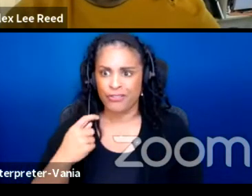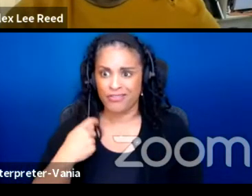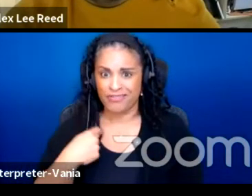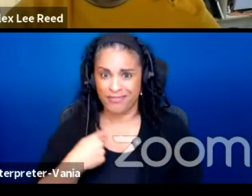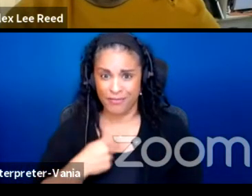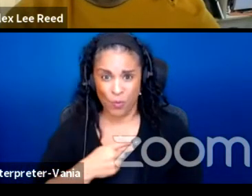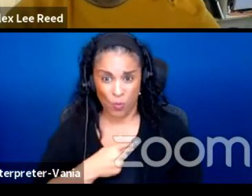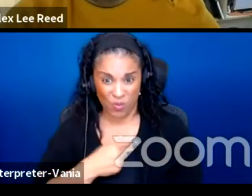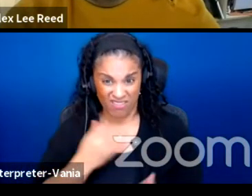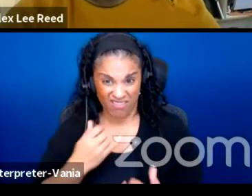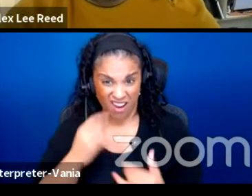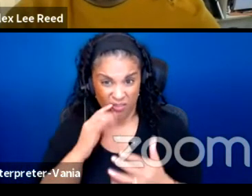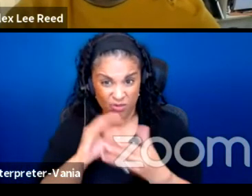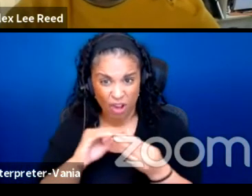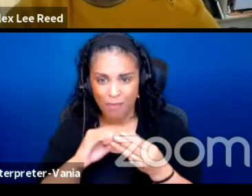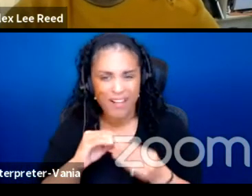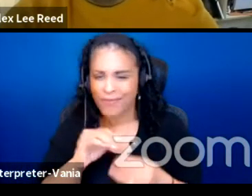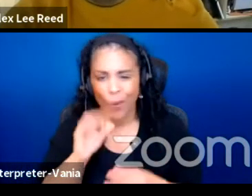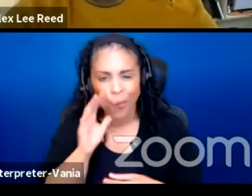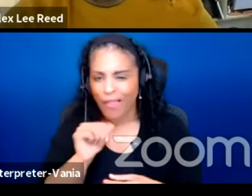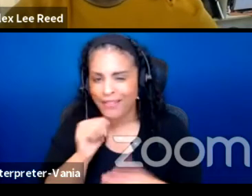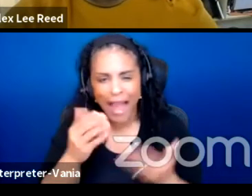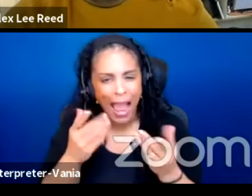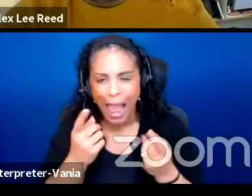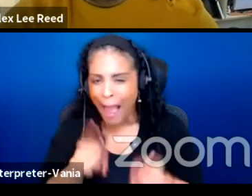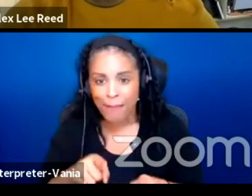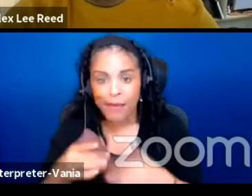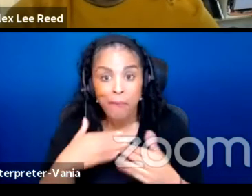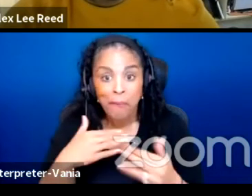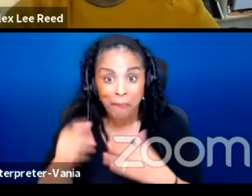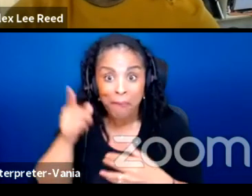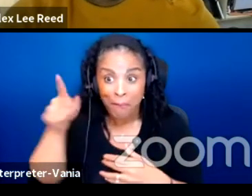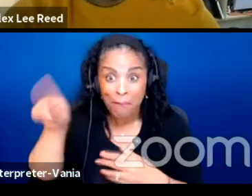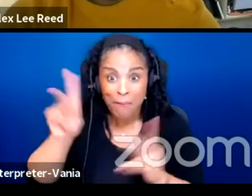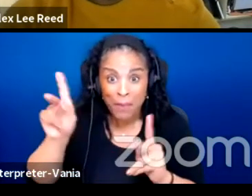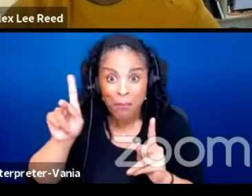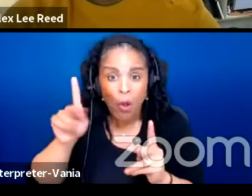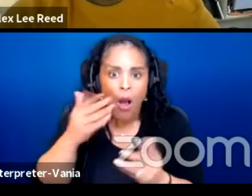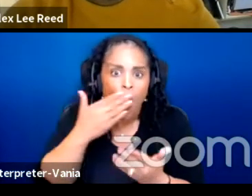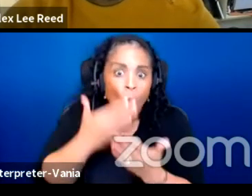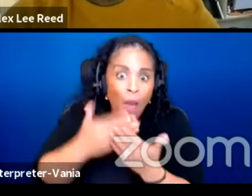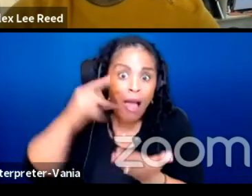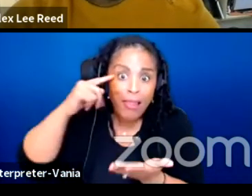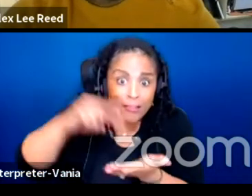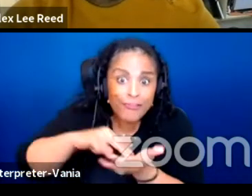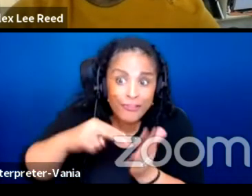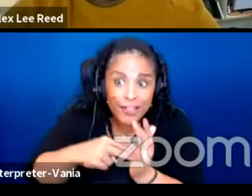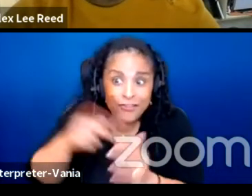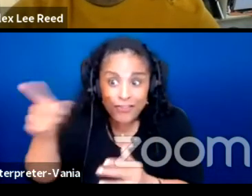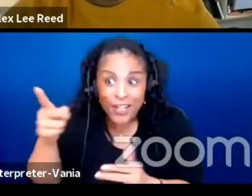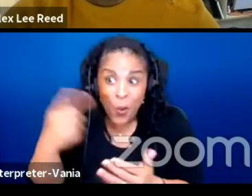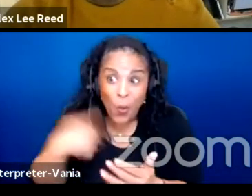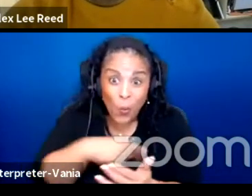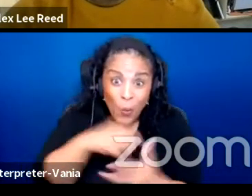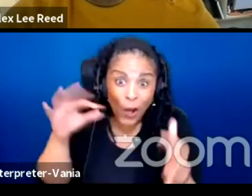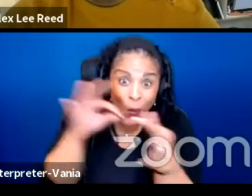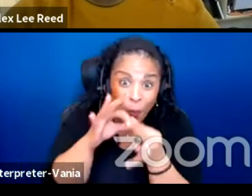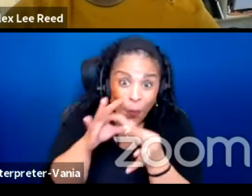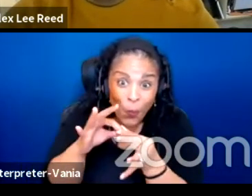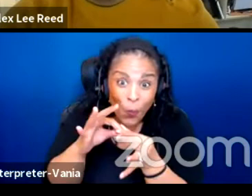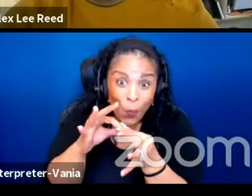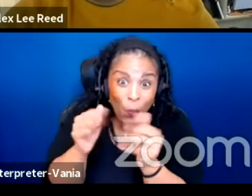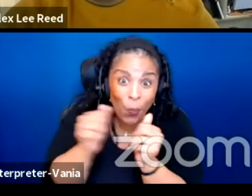aren't going to happen even with the well-intentioned hey, now we're with you